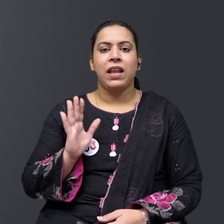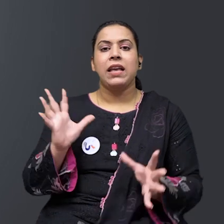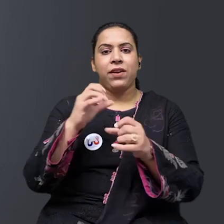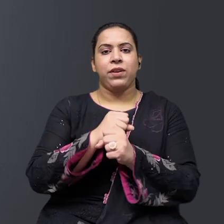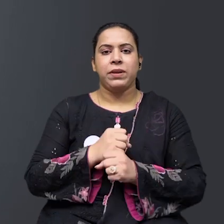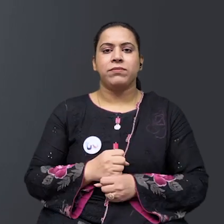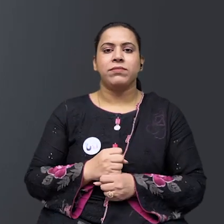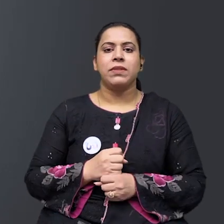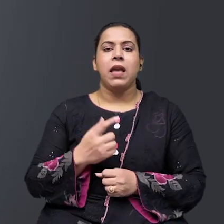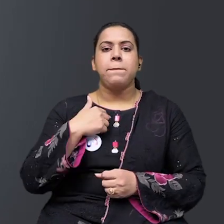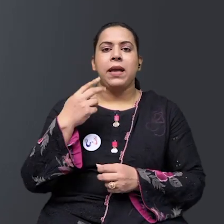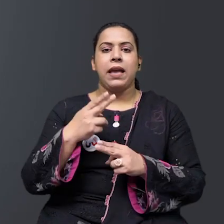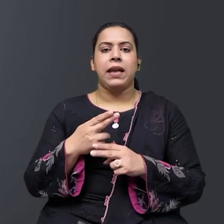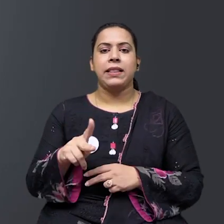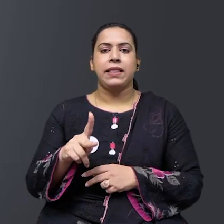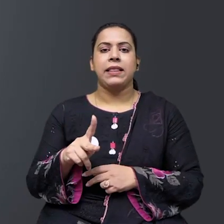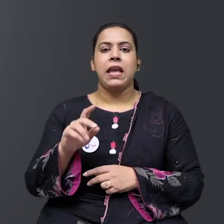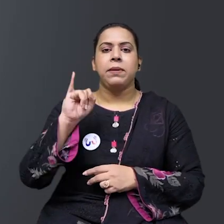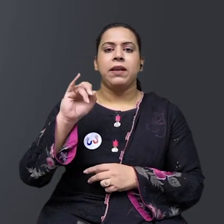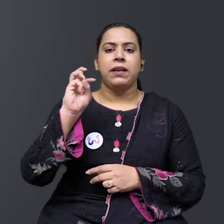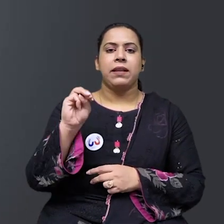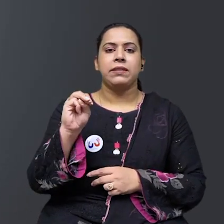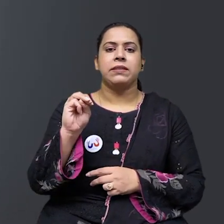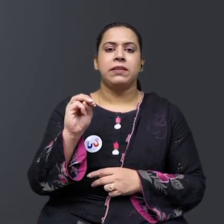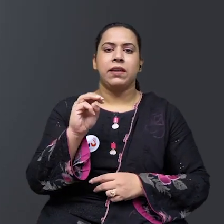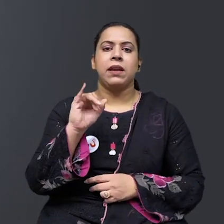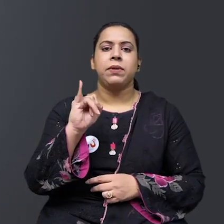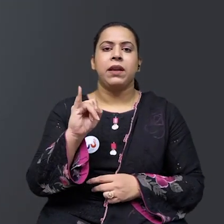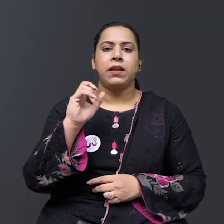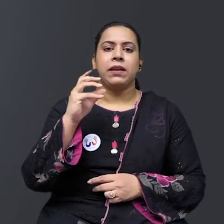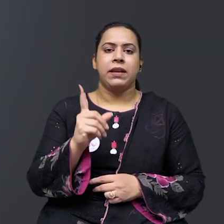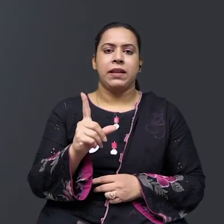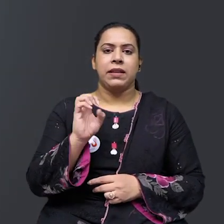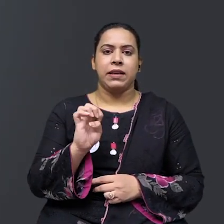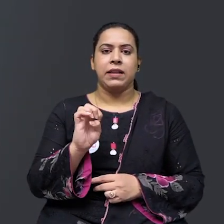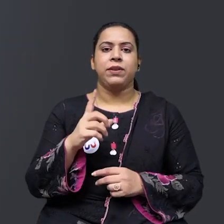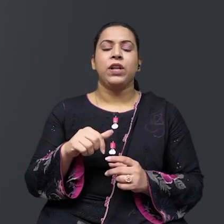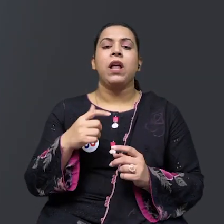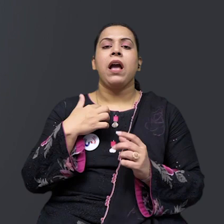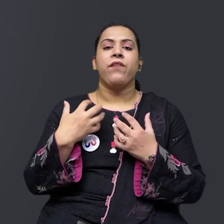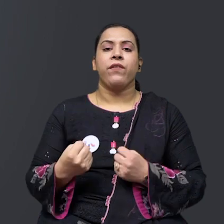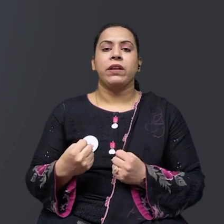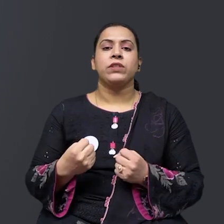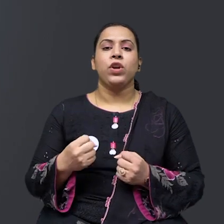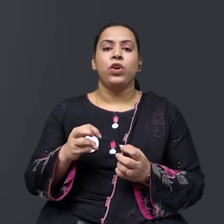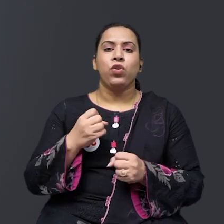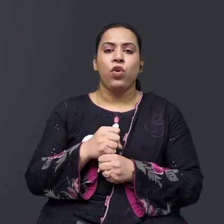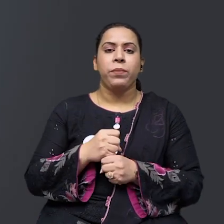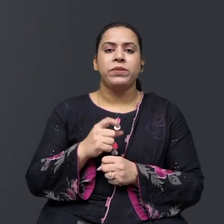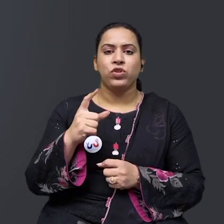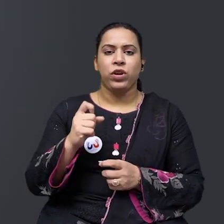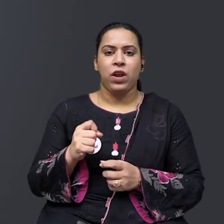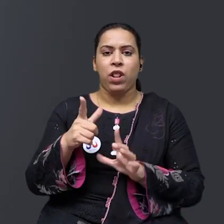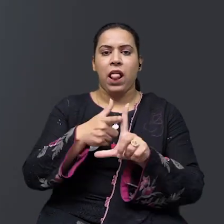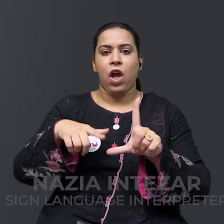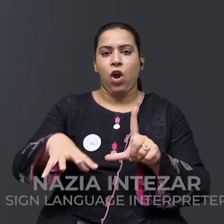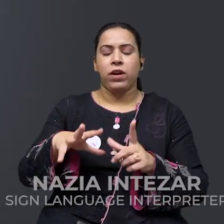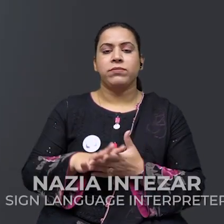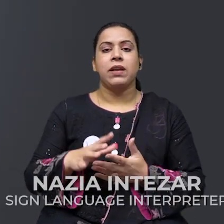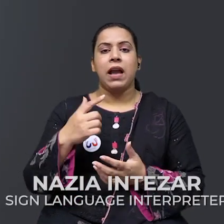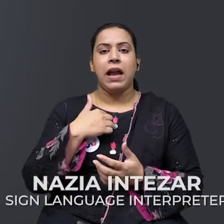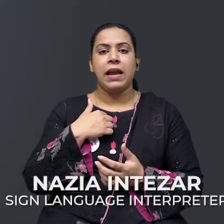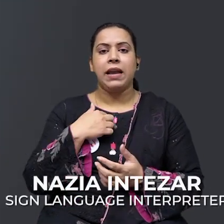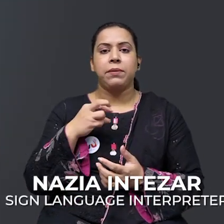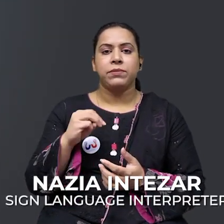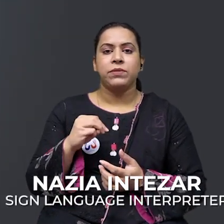Hello everybody, my name is Ismaeel Moinuddin and I'm currently an A-level student at Lahore Johar Town and